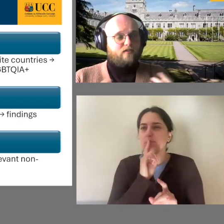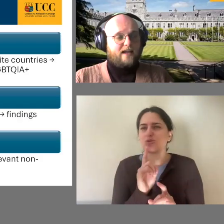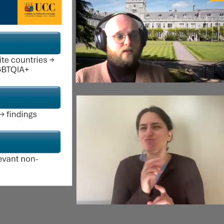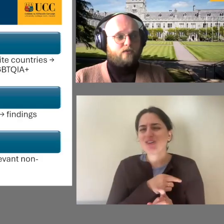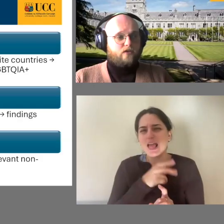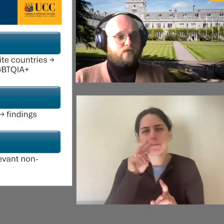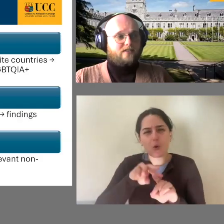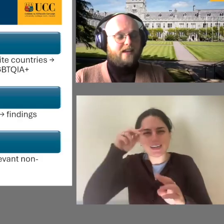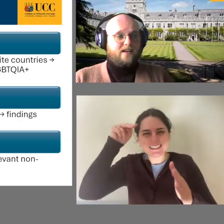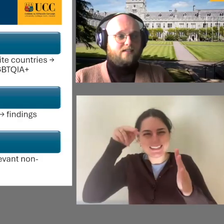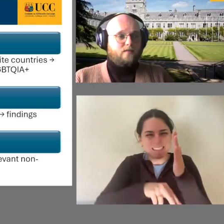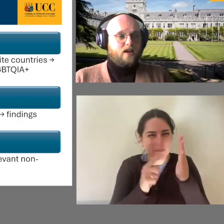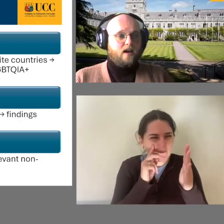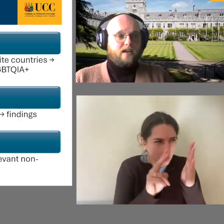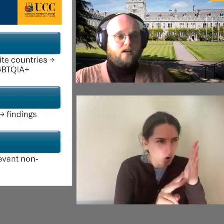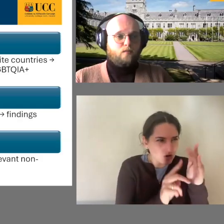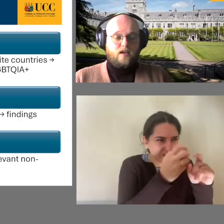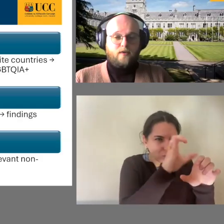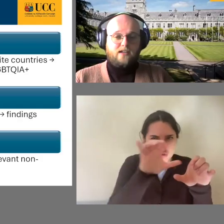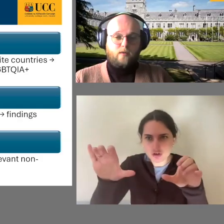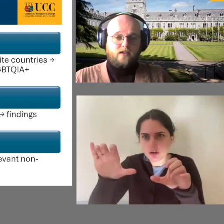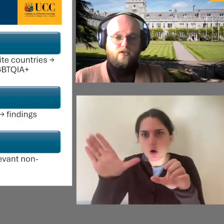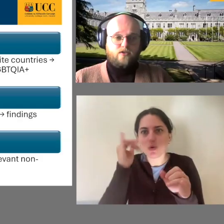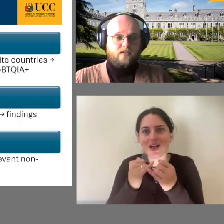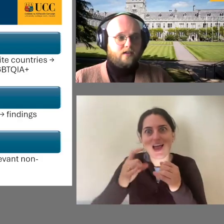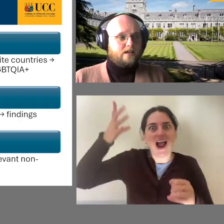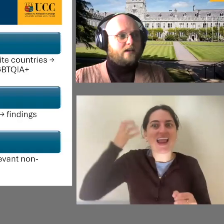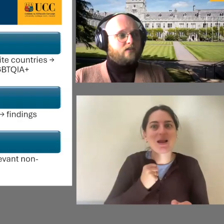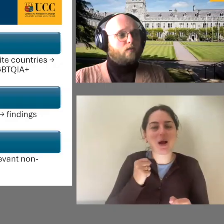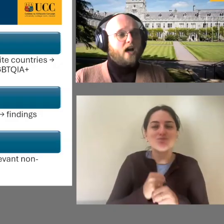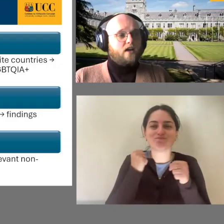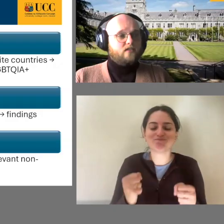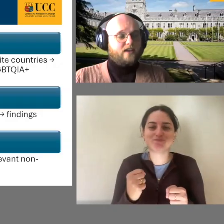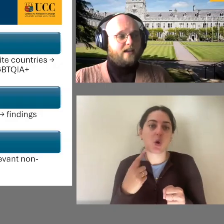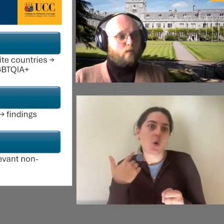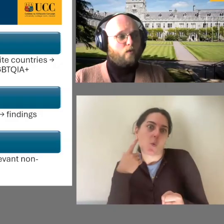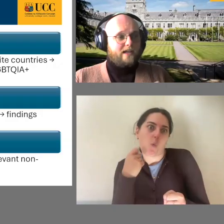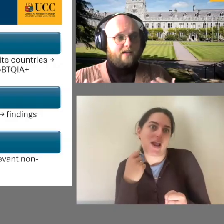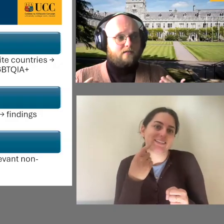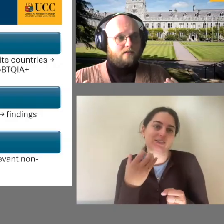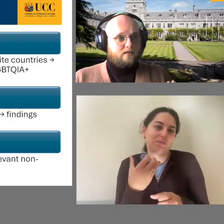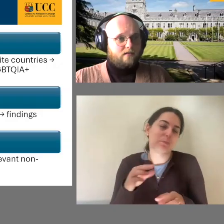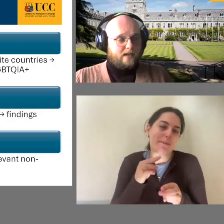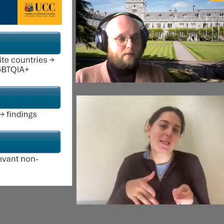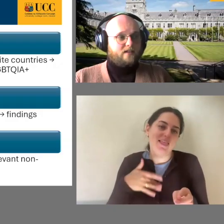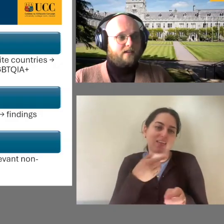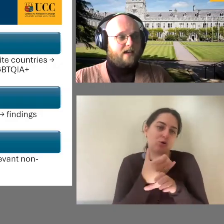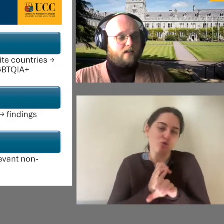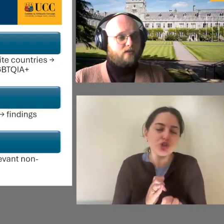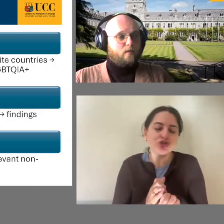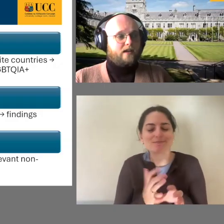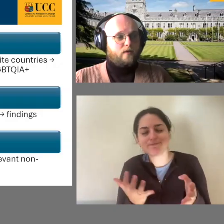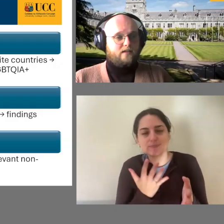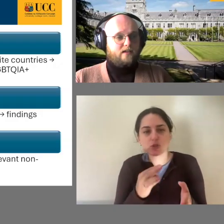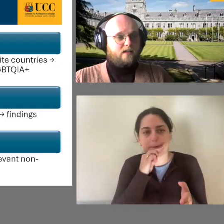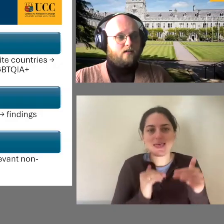more deep level at those countries, they tended to be high income, predominantly white countries. So because of that, it will limit the,